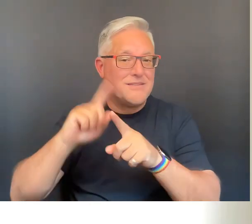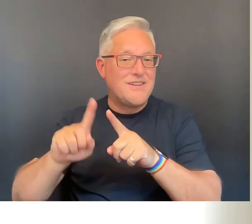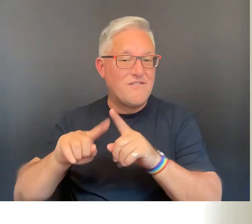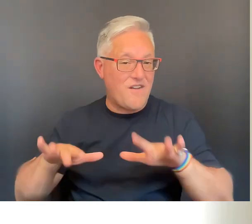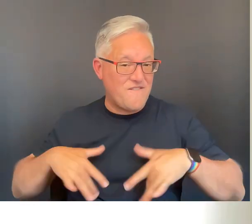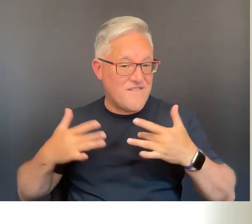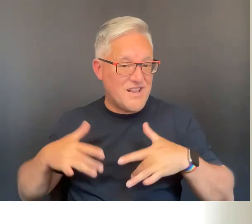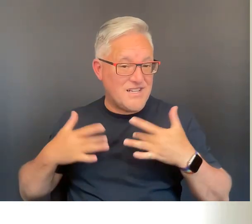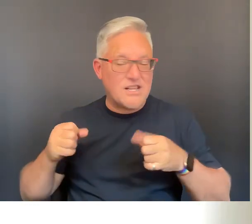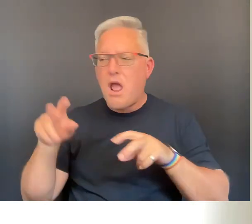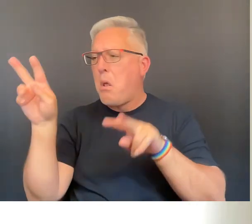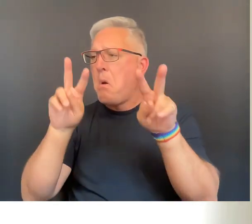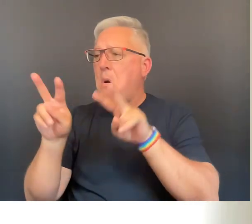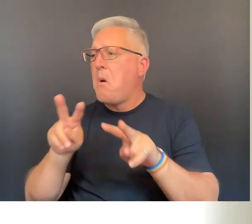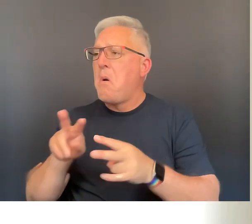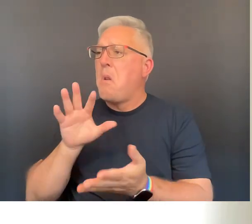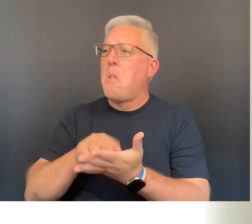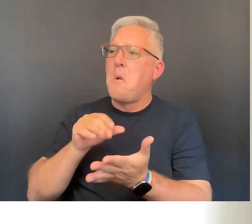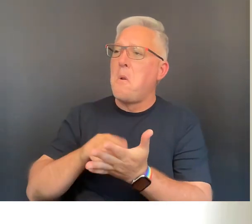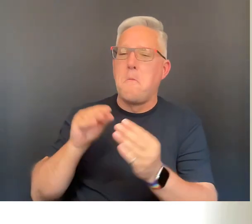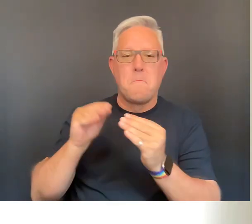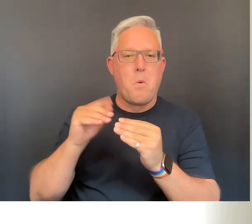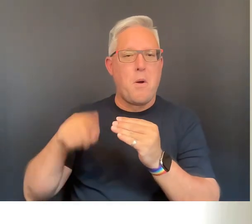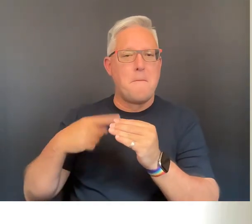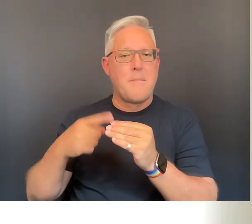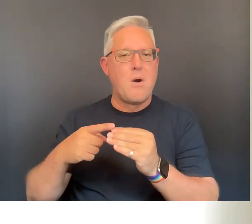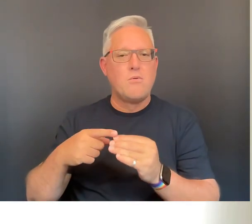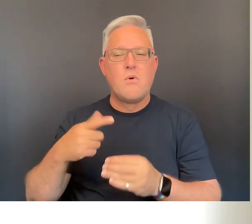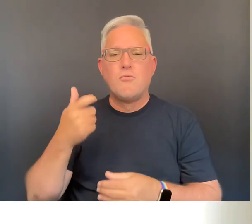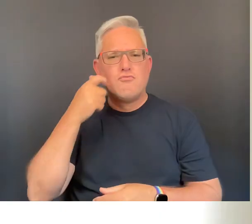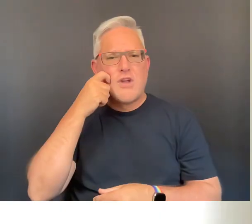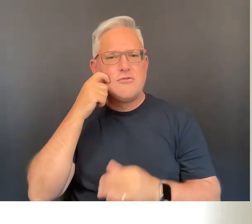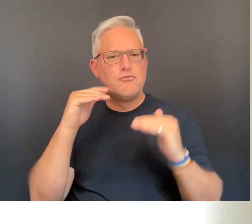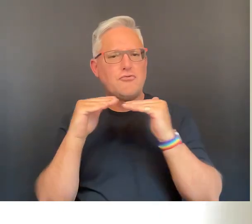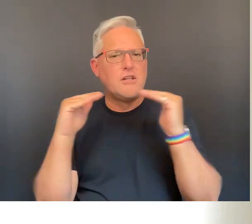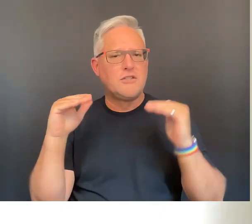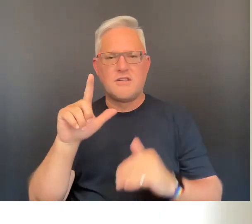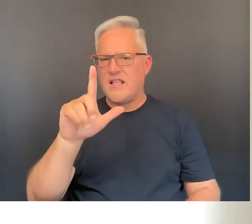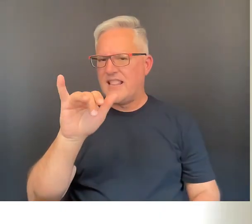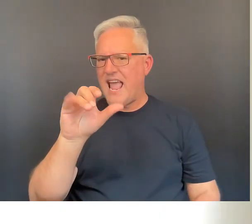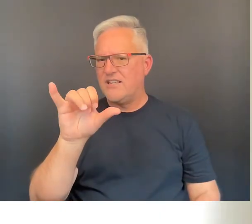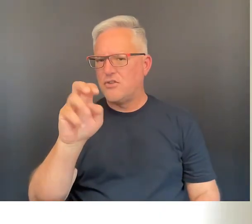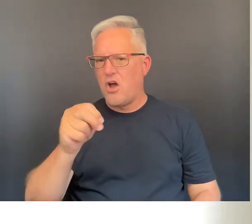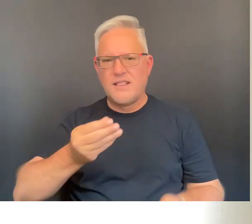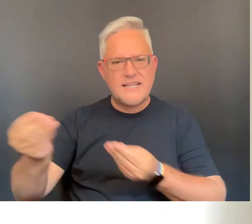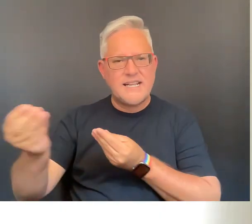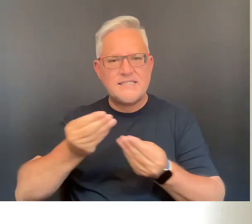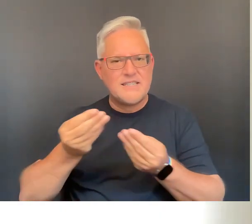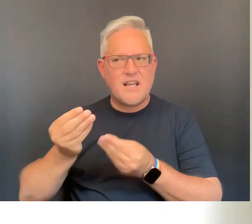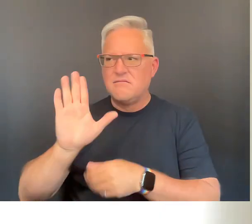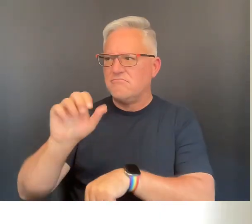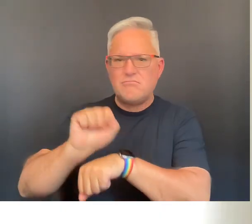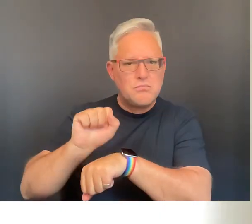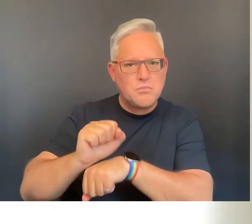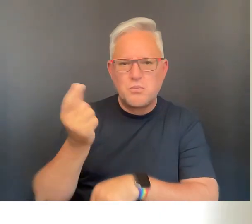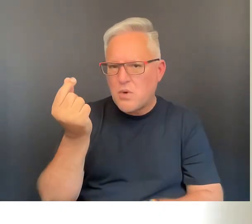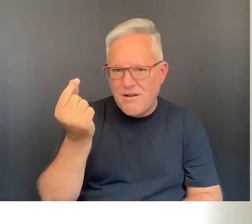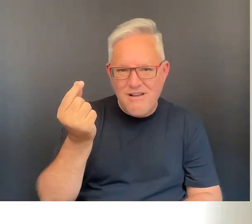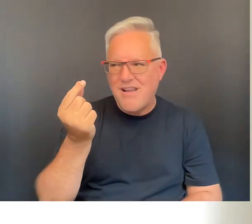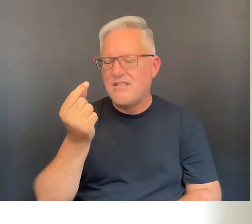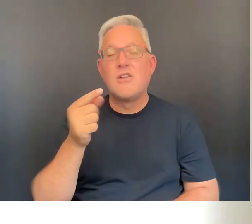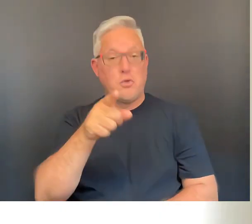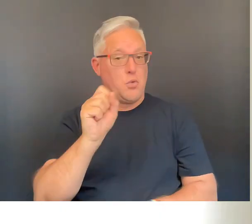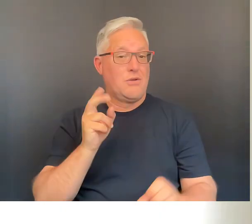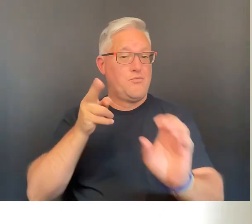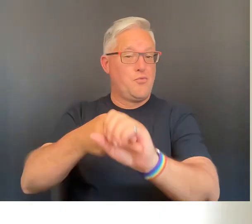information about events, kind of learn more too about what racial justice liaisons, the work the Synod has done, and